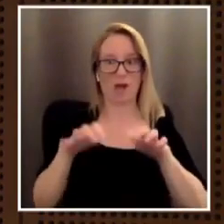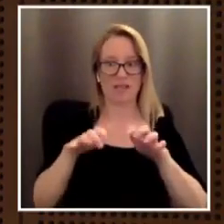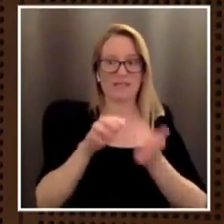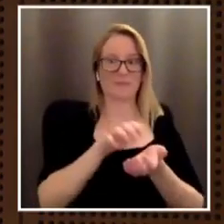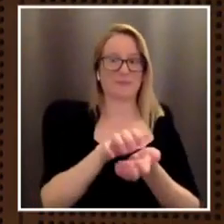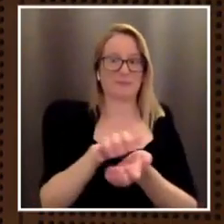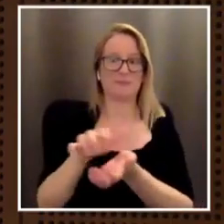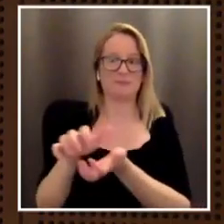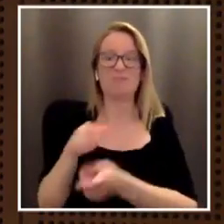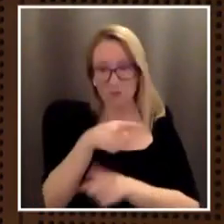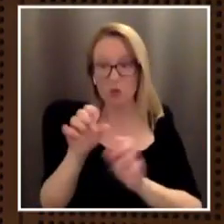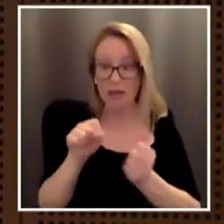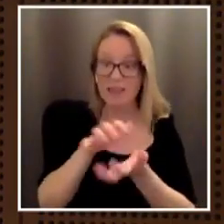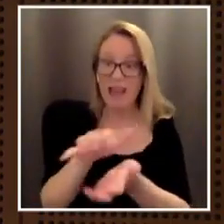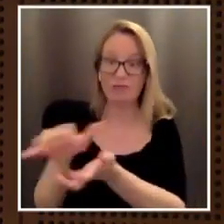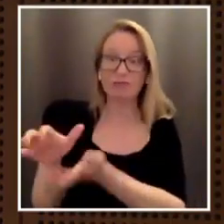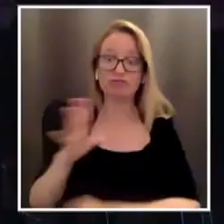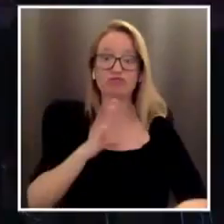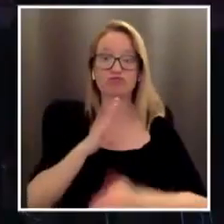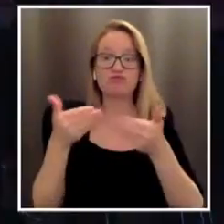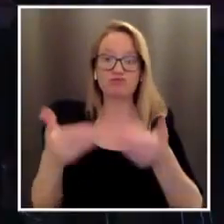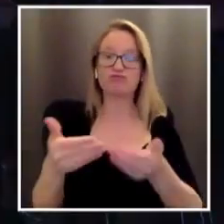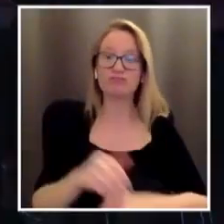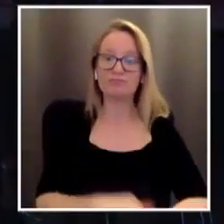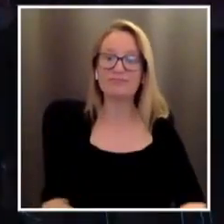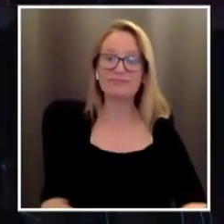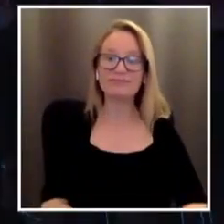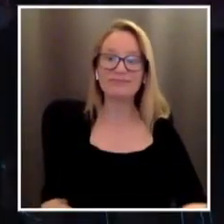Go ahead, you can laugh.